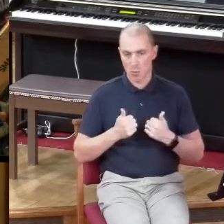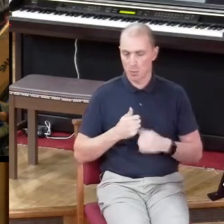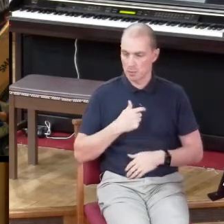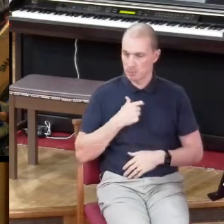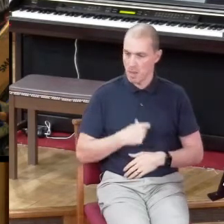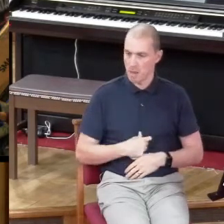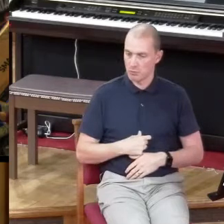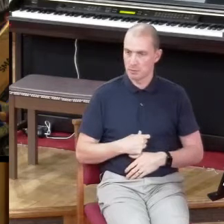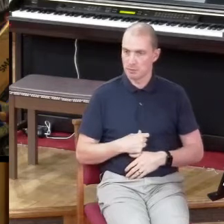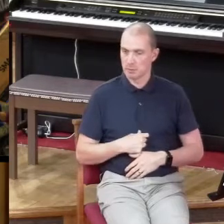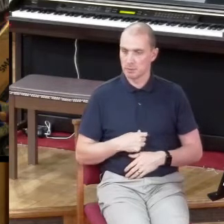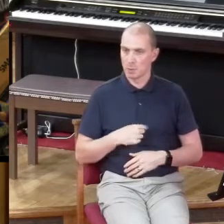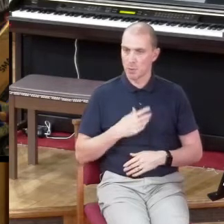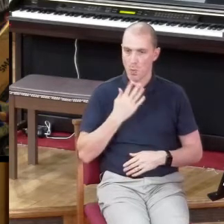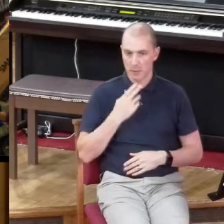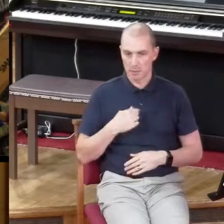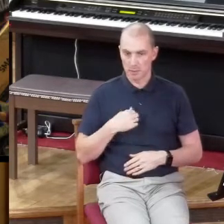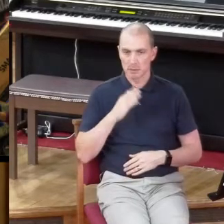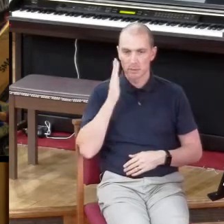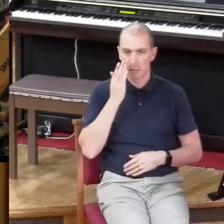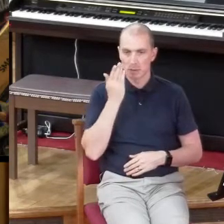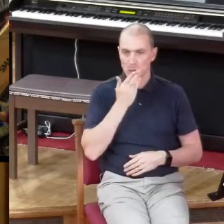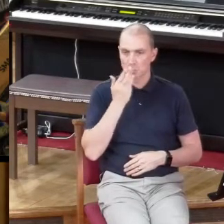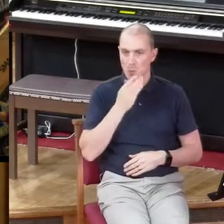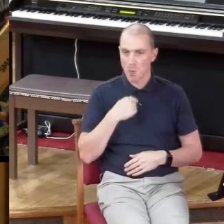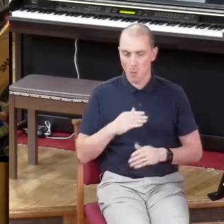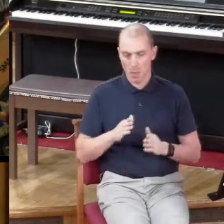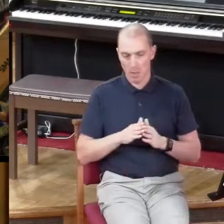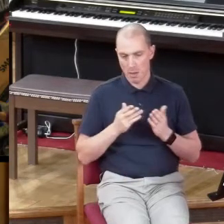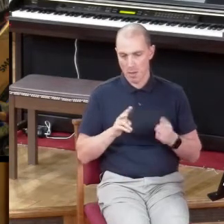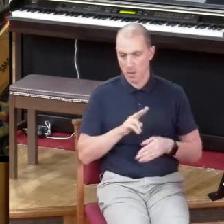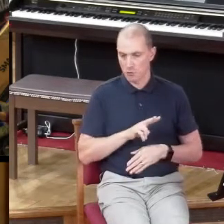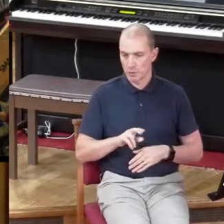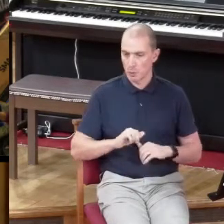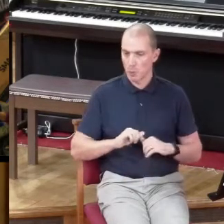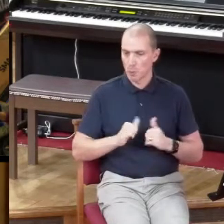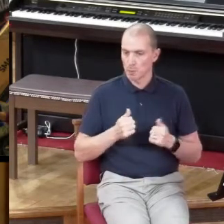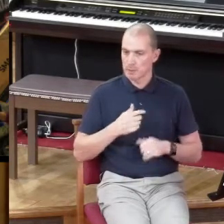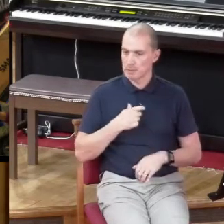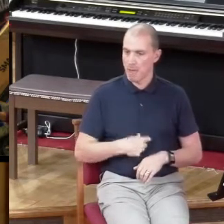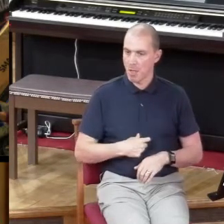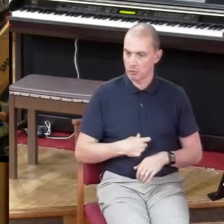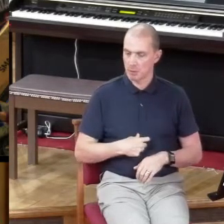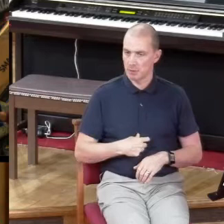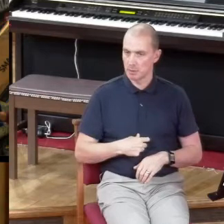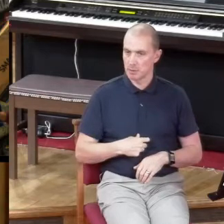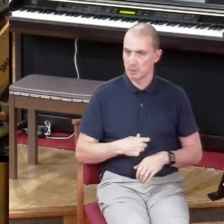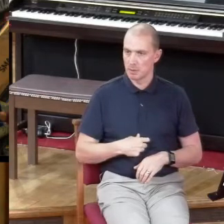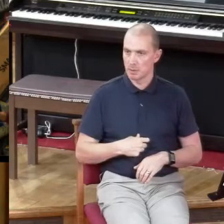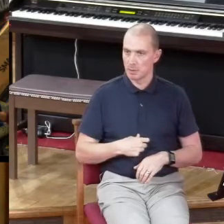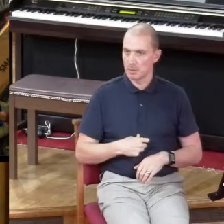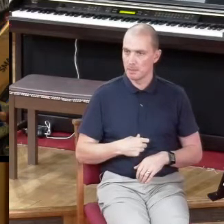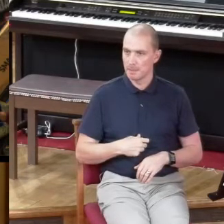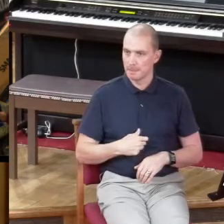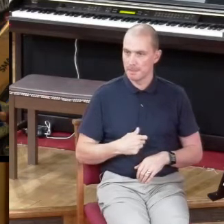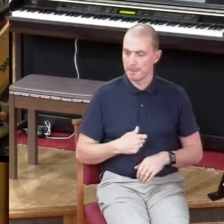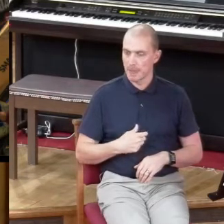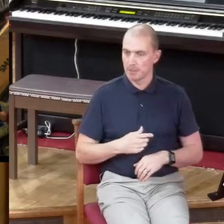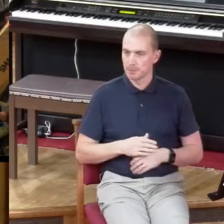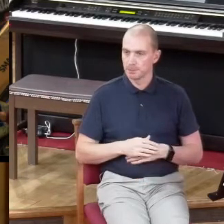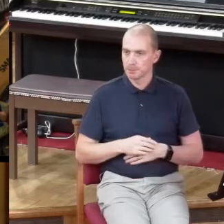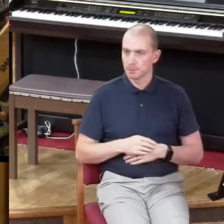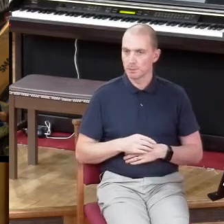read the Good Samaritan in Sunday school, it means something to you. But it's different in the workplace. Or when you've got